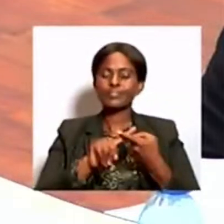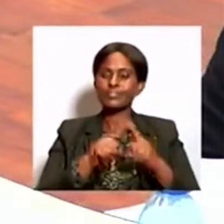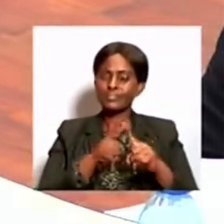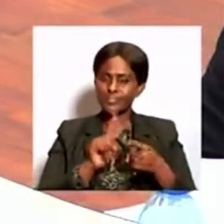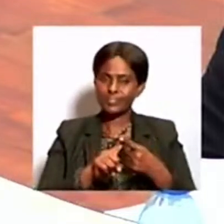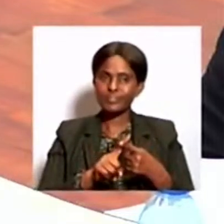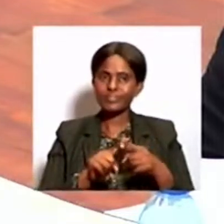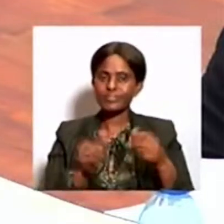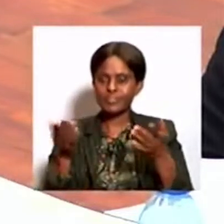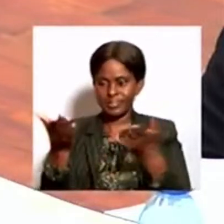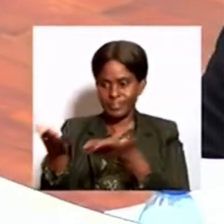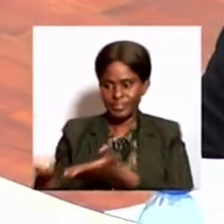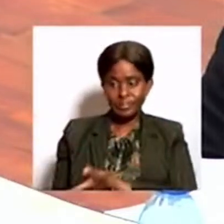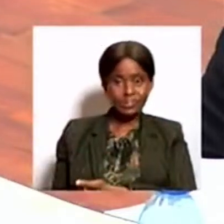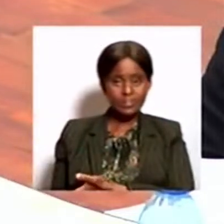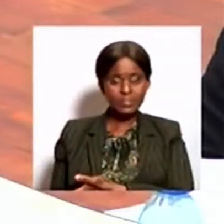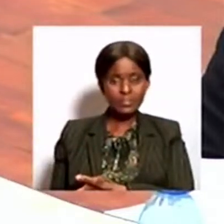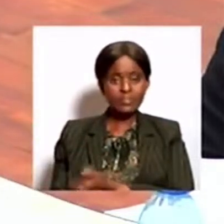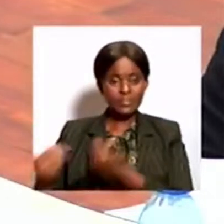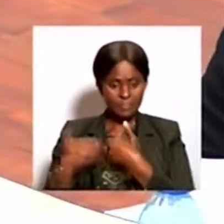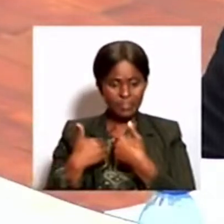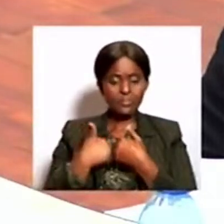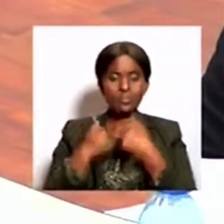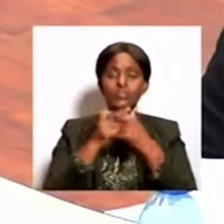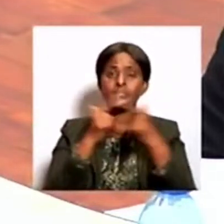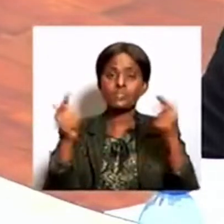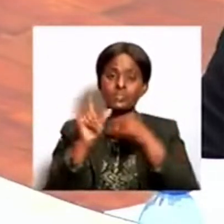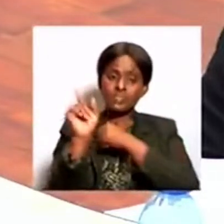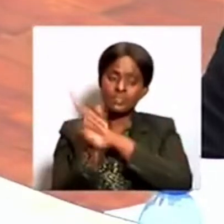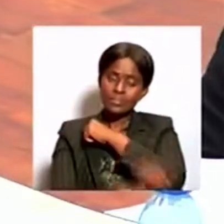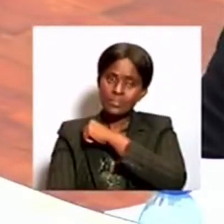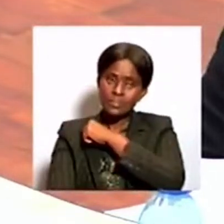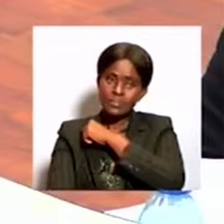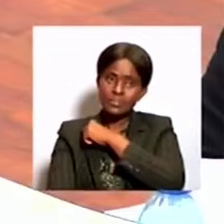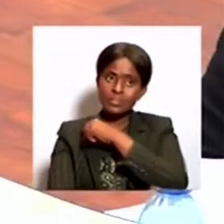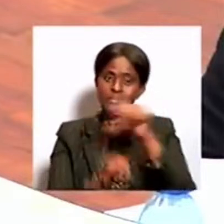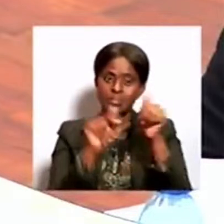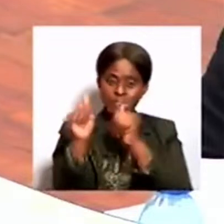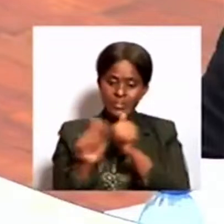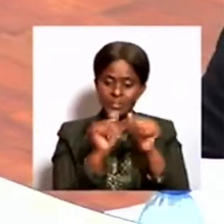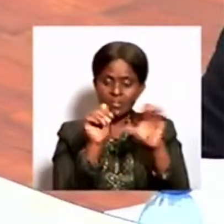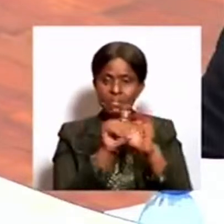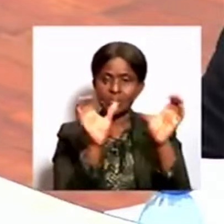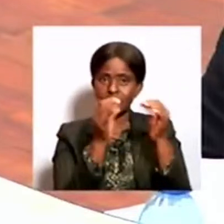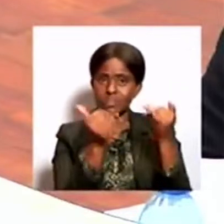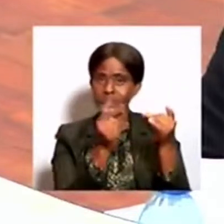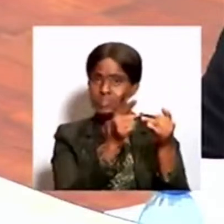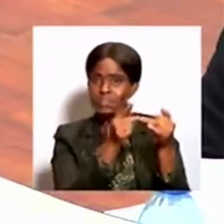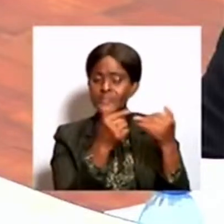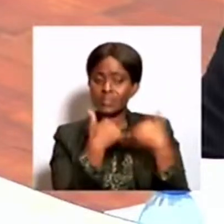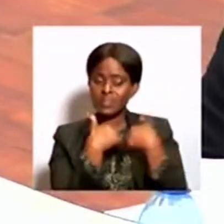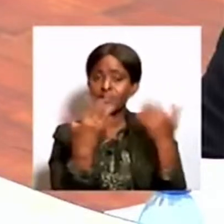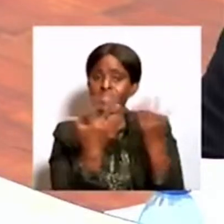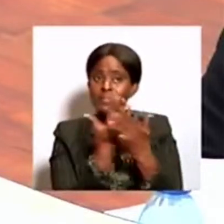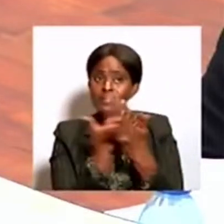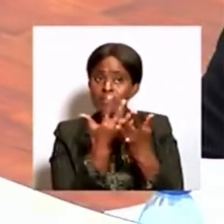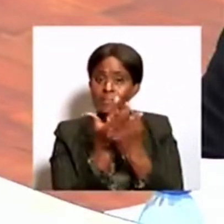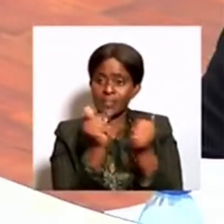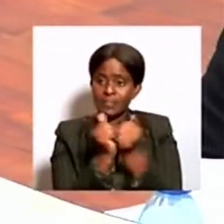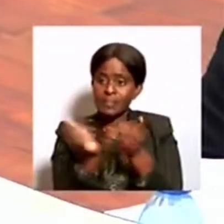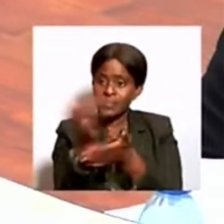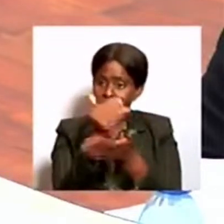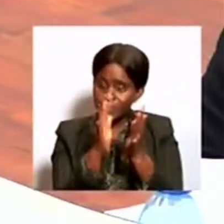this table. We have a robust disciplinary action at Chongwe Council now. There's fear, even amongst revenue